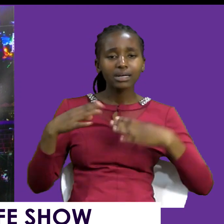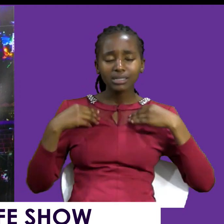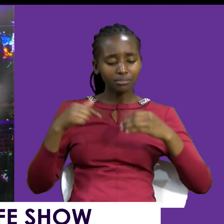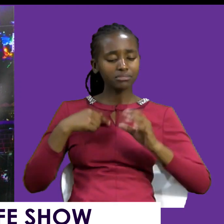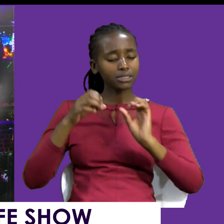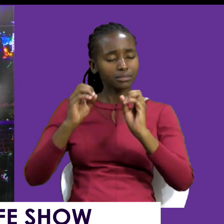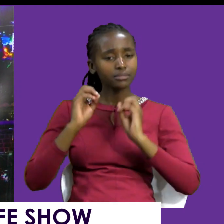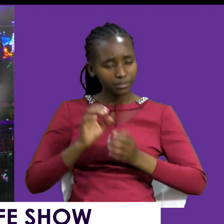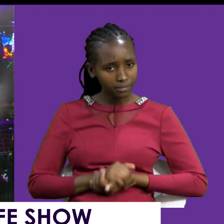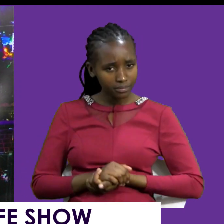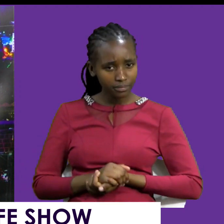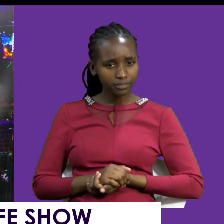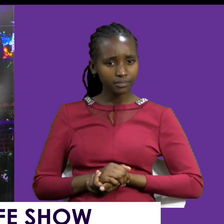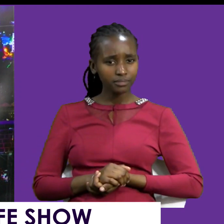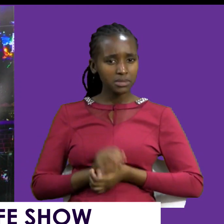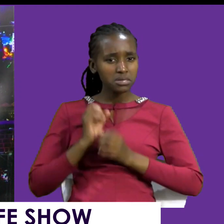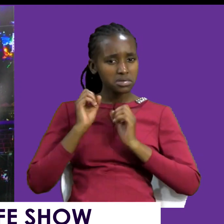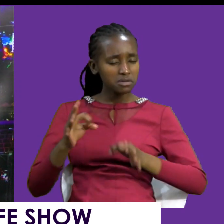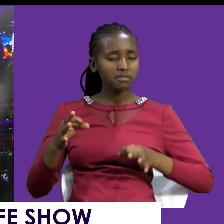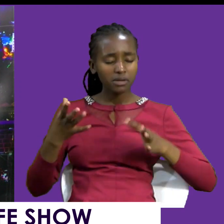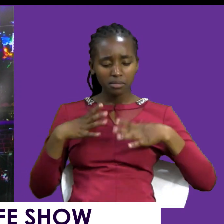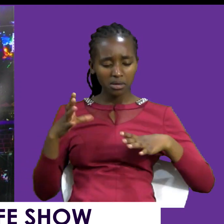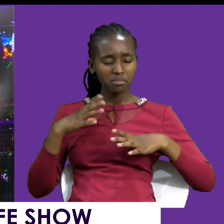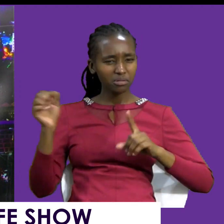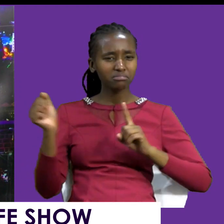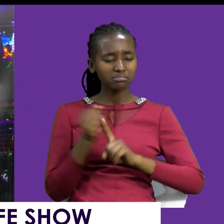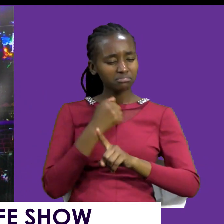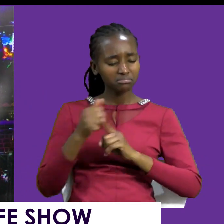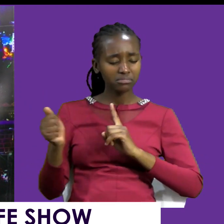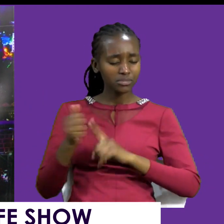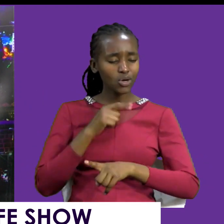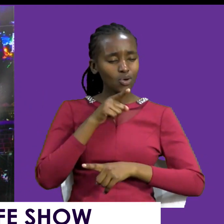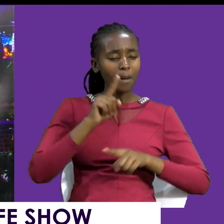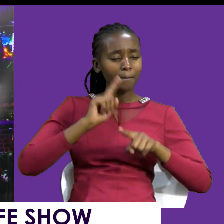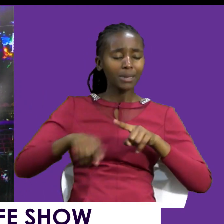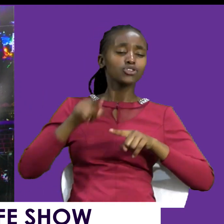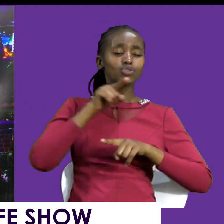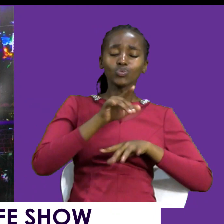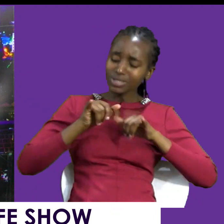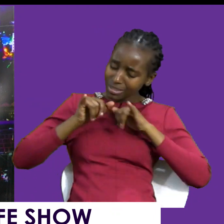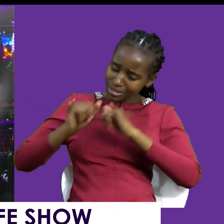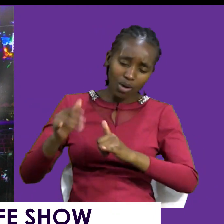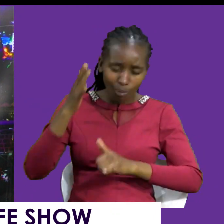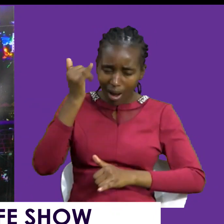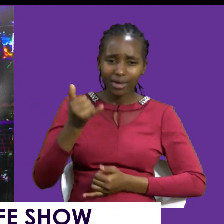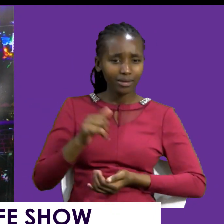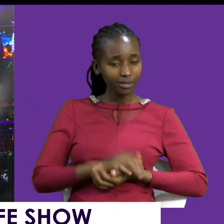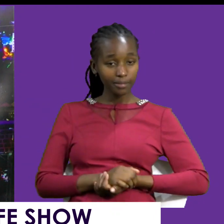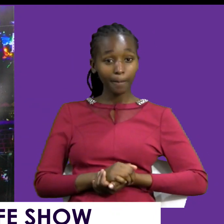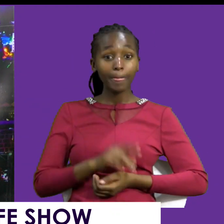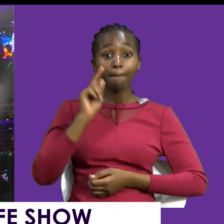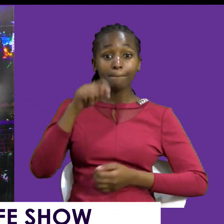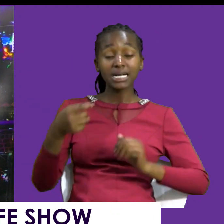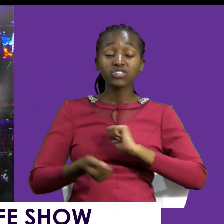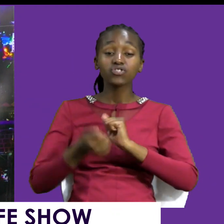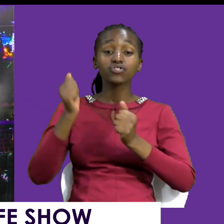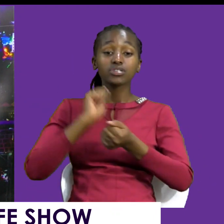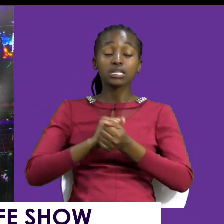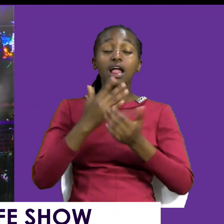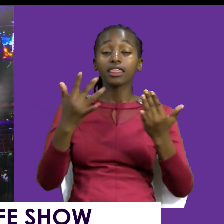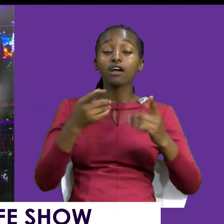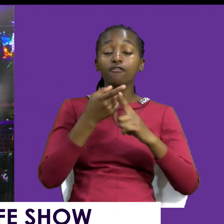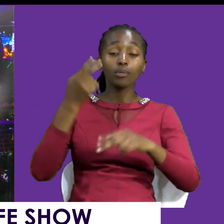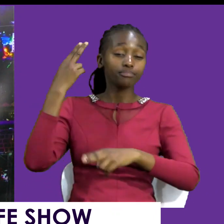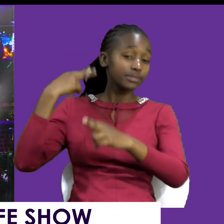people that seem to be abusing you, but you're always there. This stems from history. You need to correct it. You